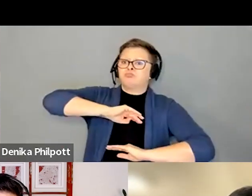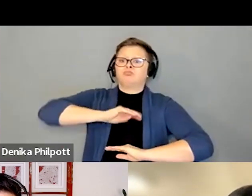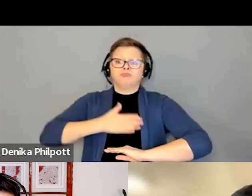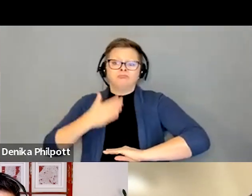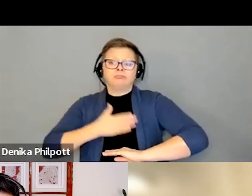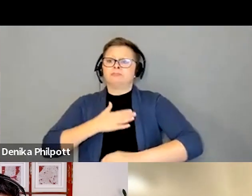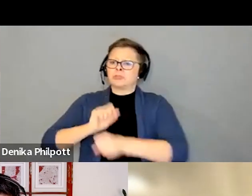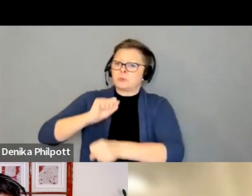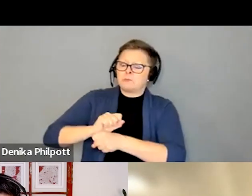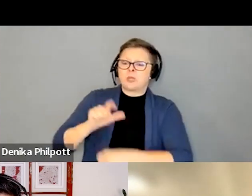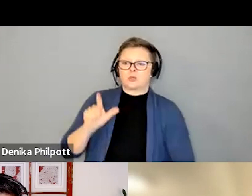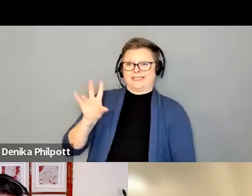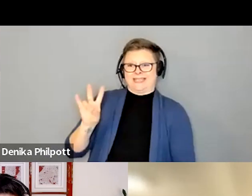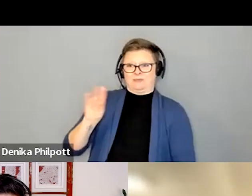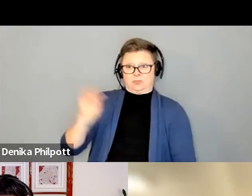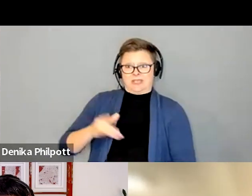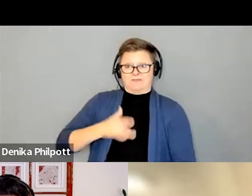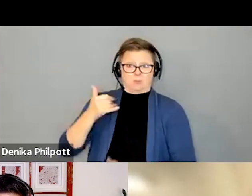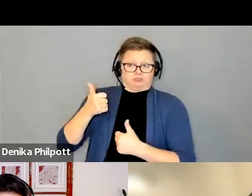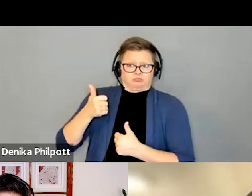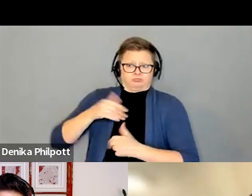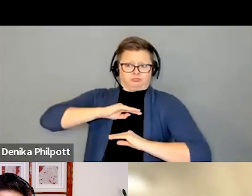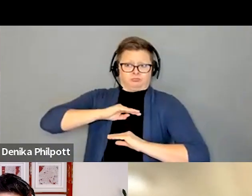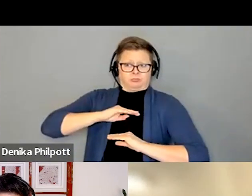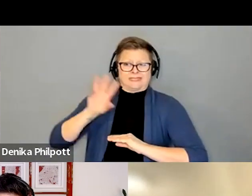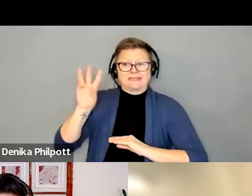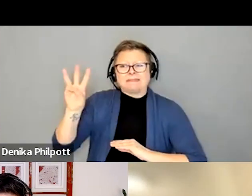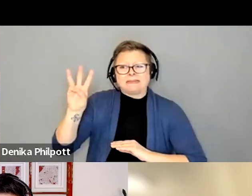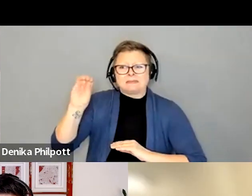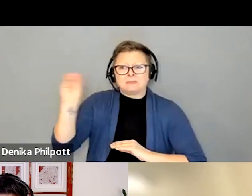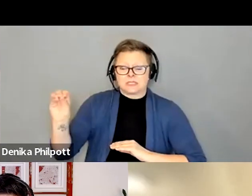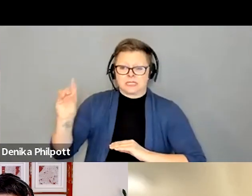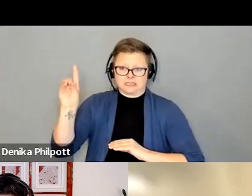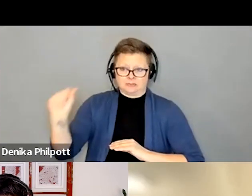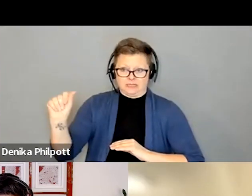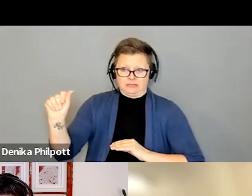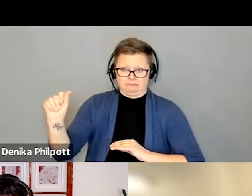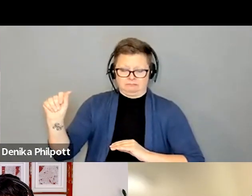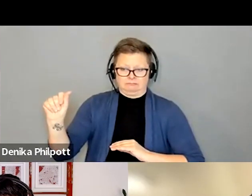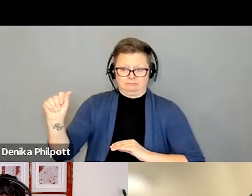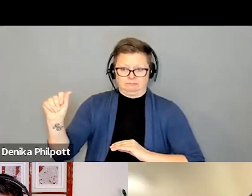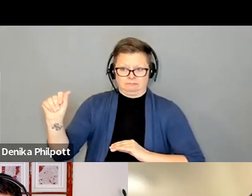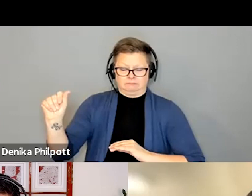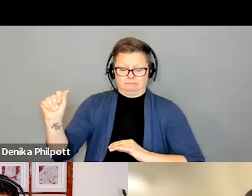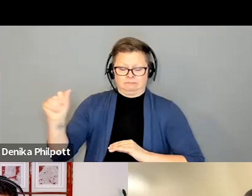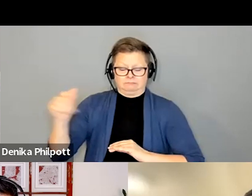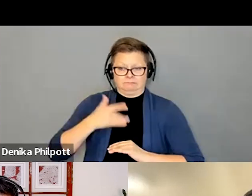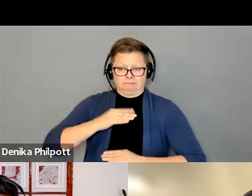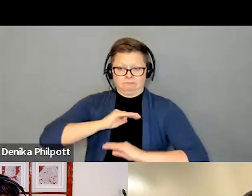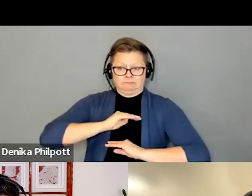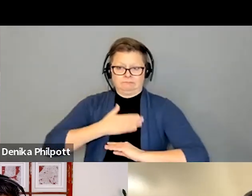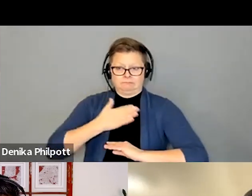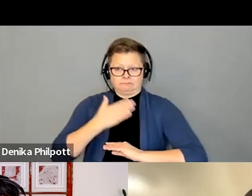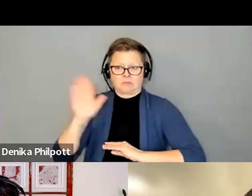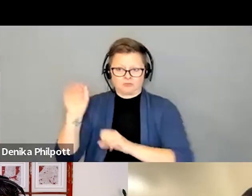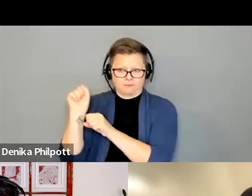population, 27%, compared to just 6%, single digit 6, among workers